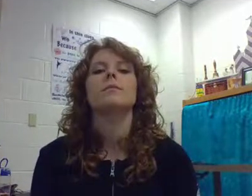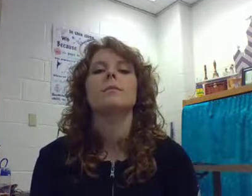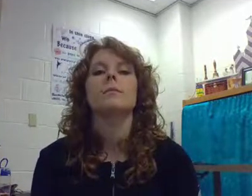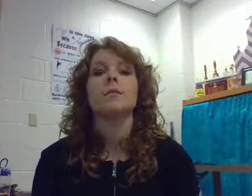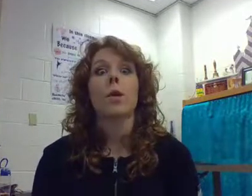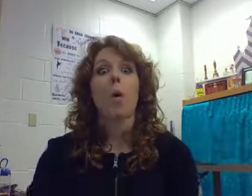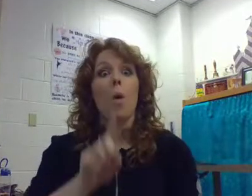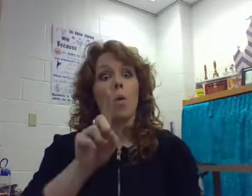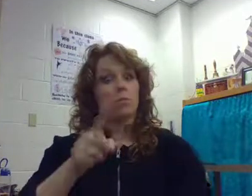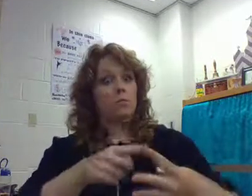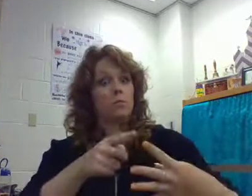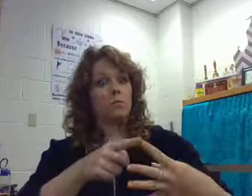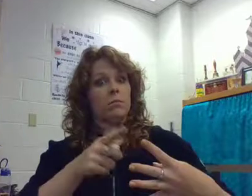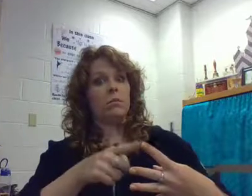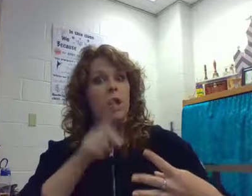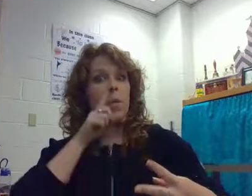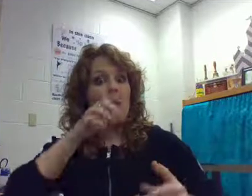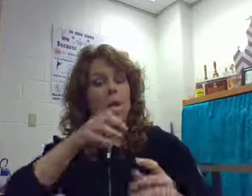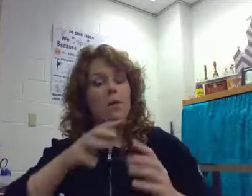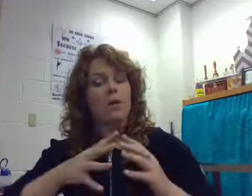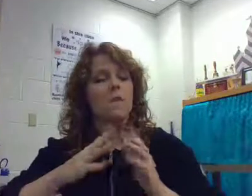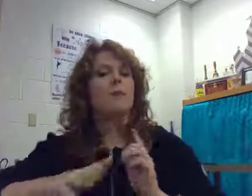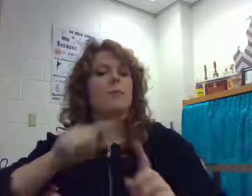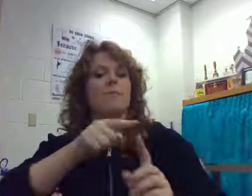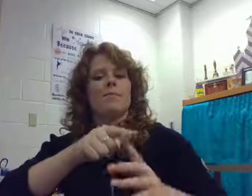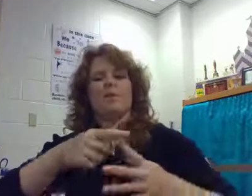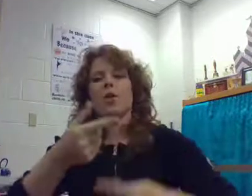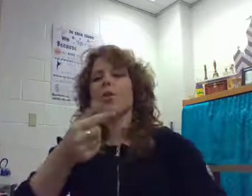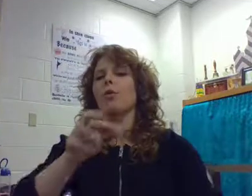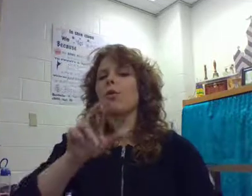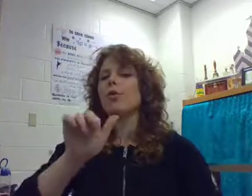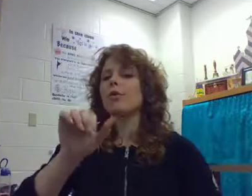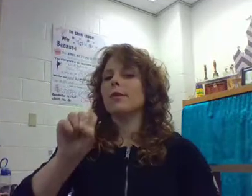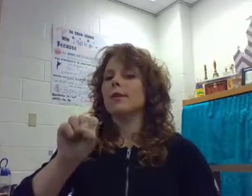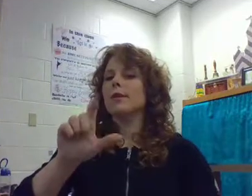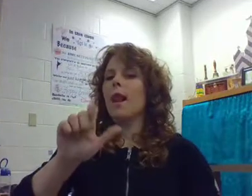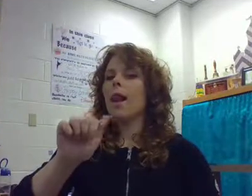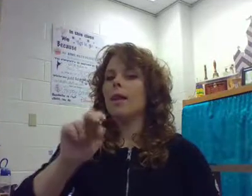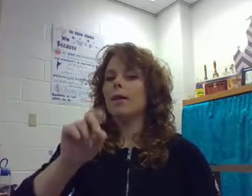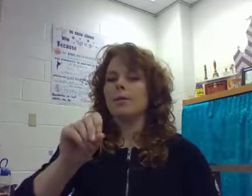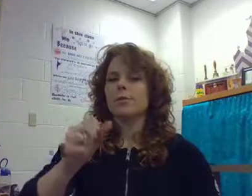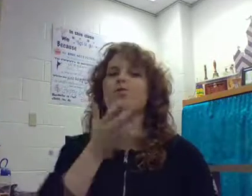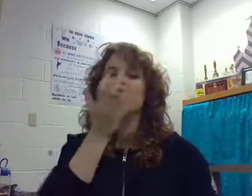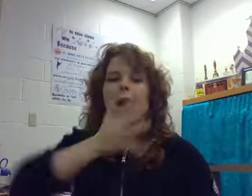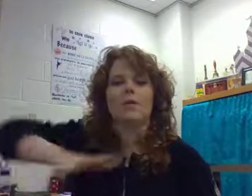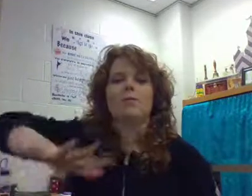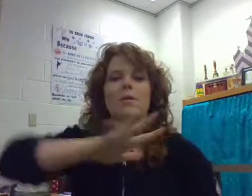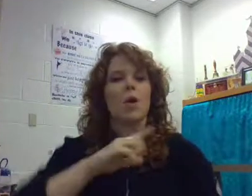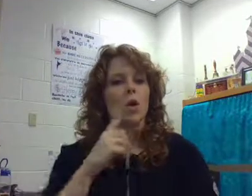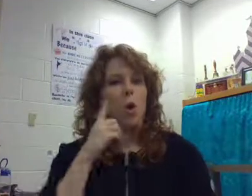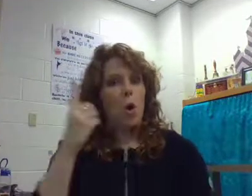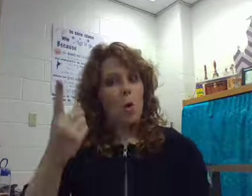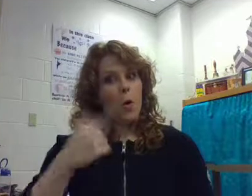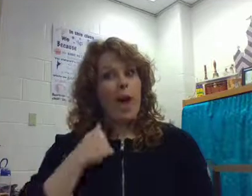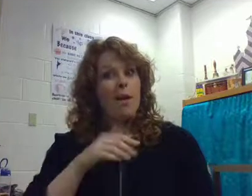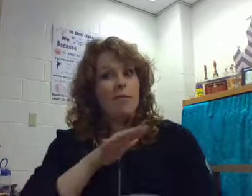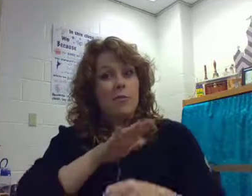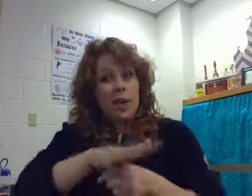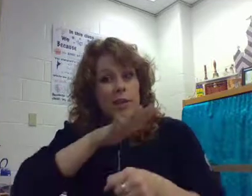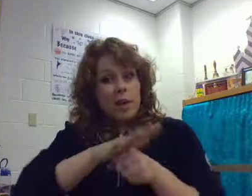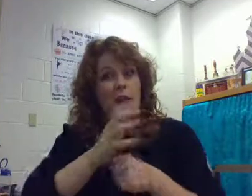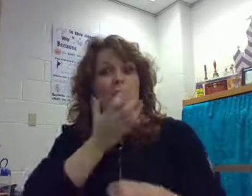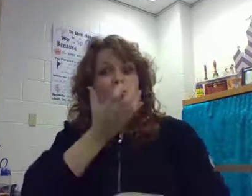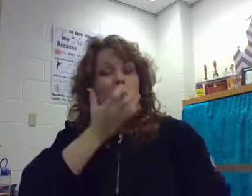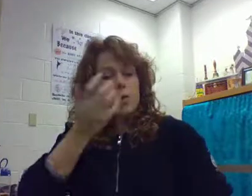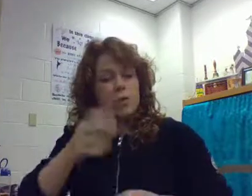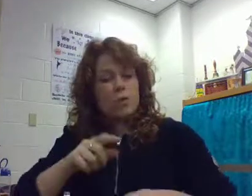One environment American Indians lived in was the grasslands. Some grasslands in North America got only enough rain to support different types of